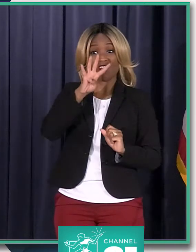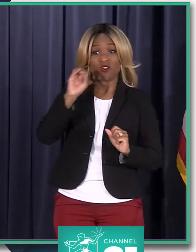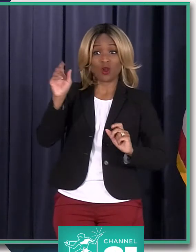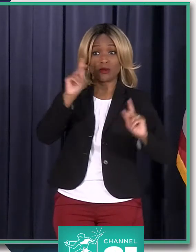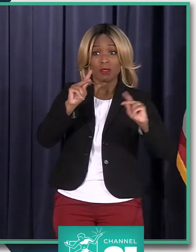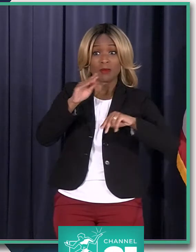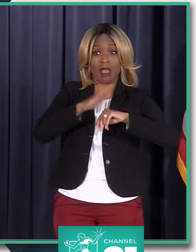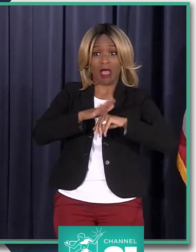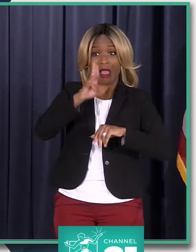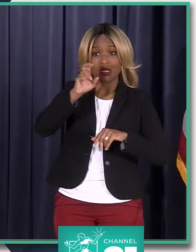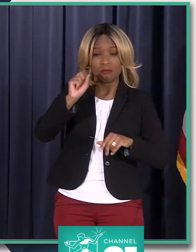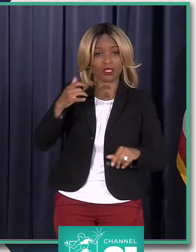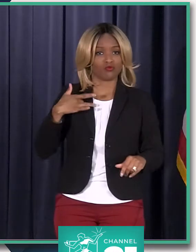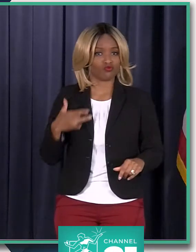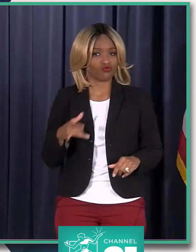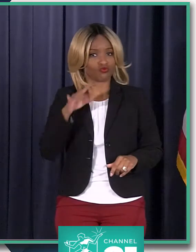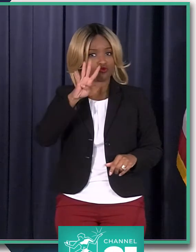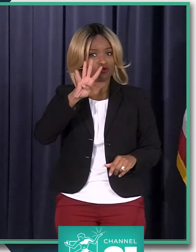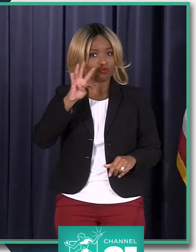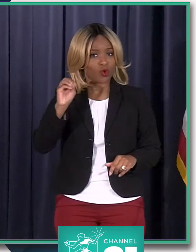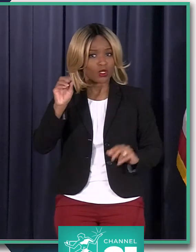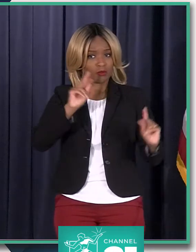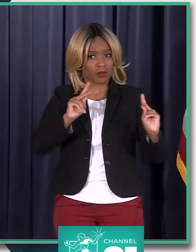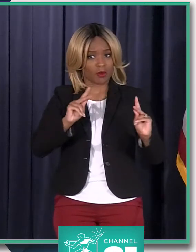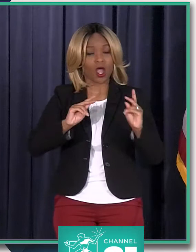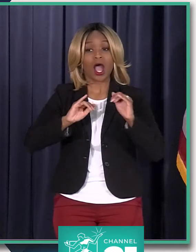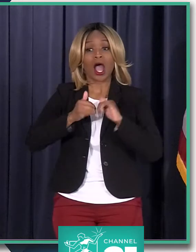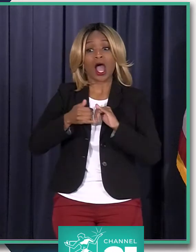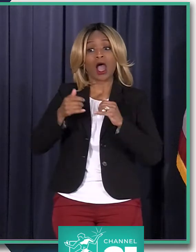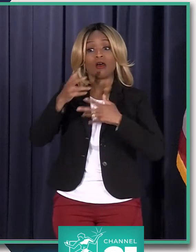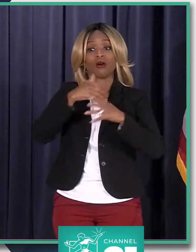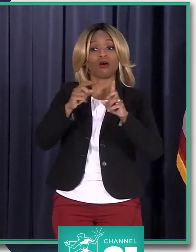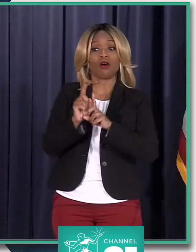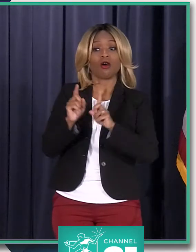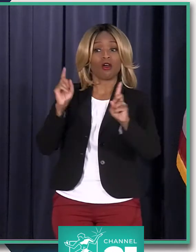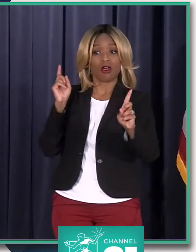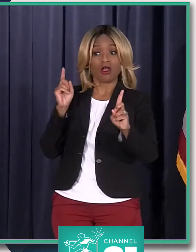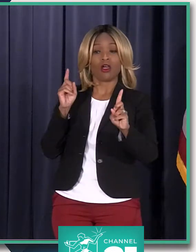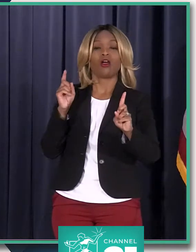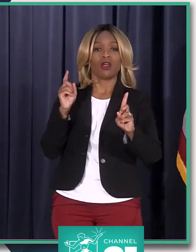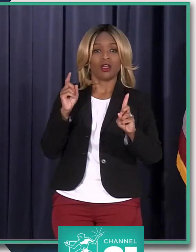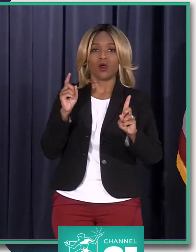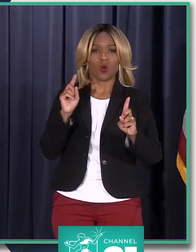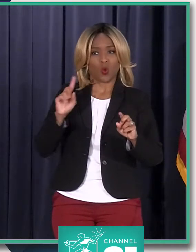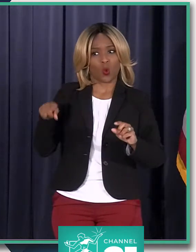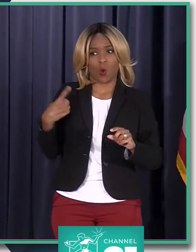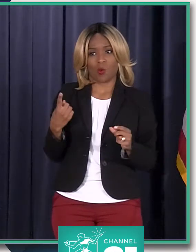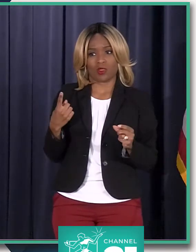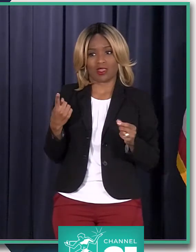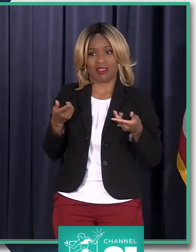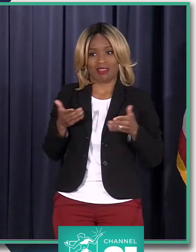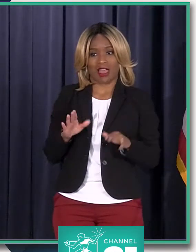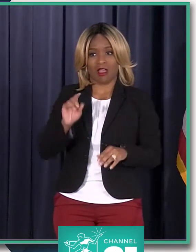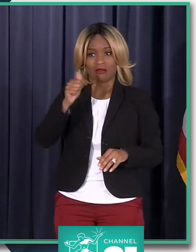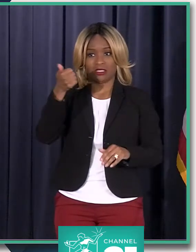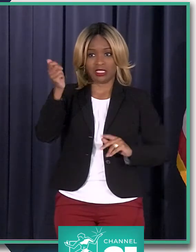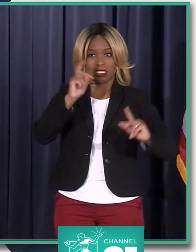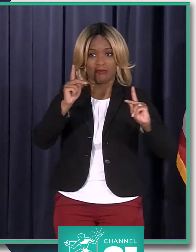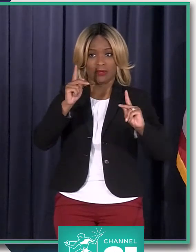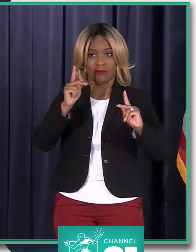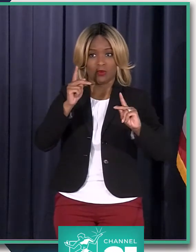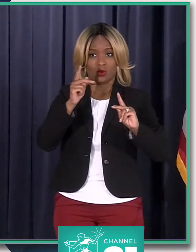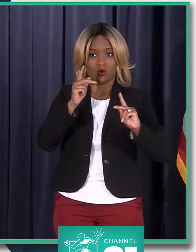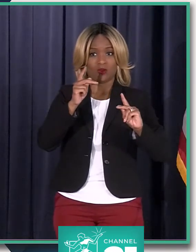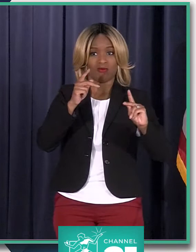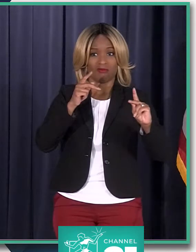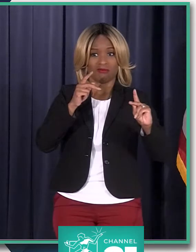a bus typically. With social distancing, the way it's laid out before I came here, we're only letting 10 people on per bus.